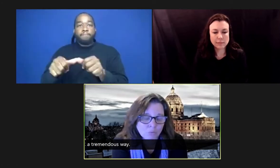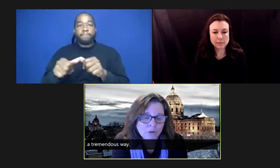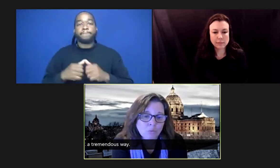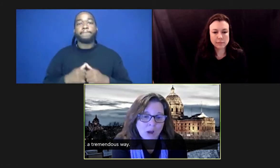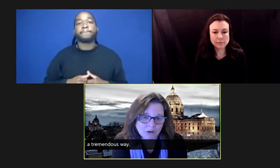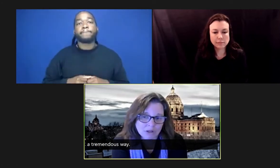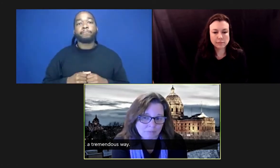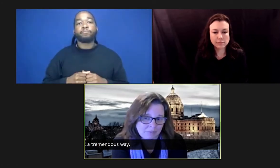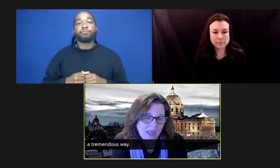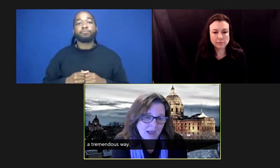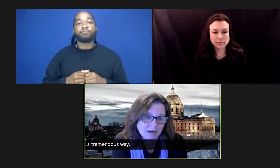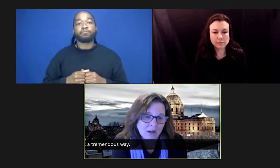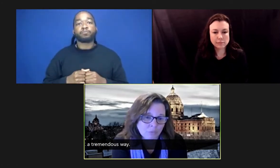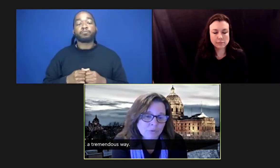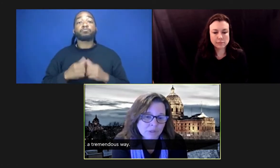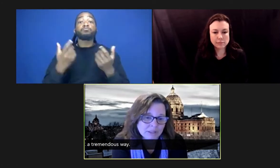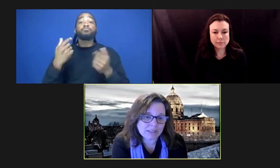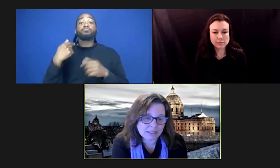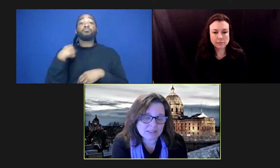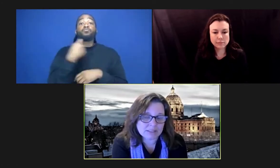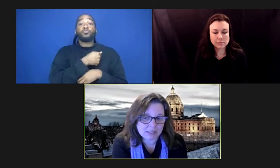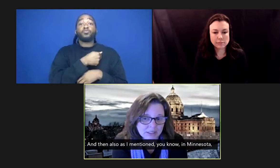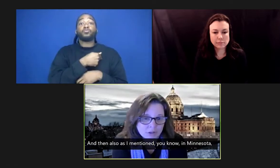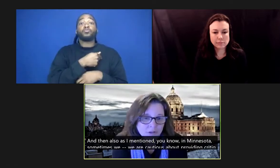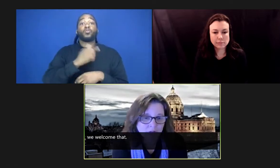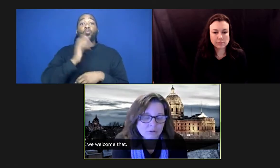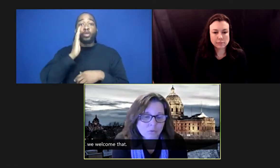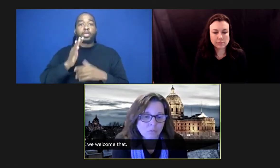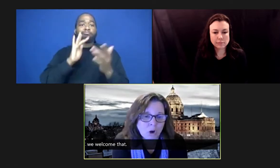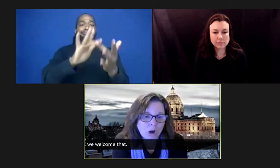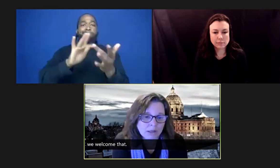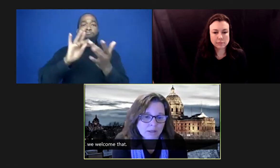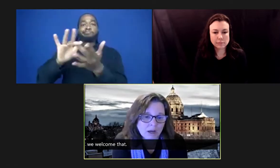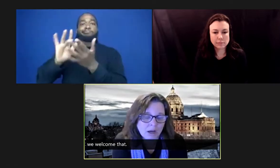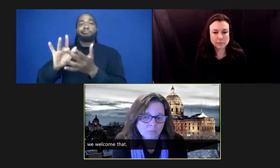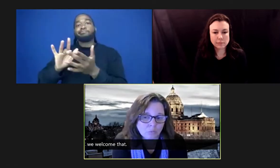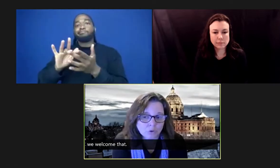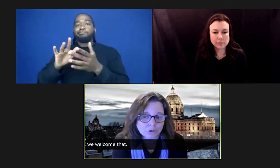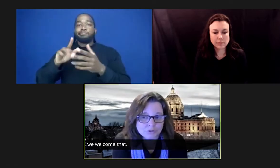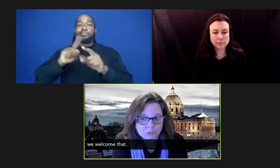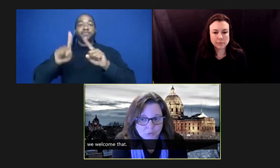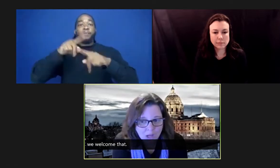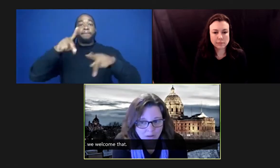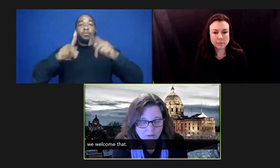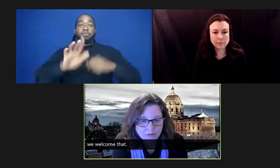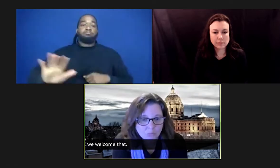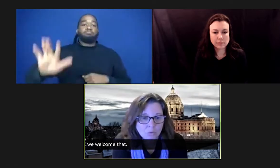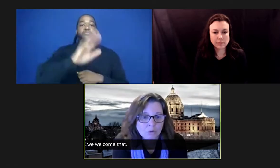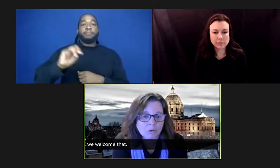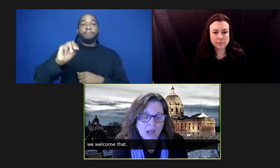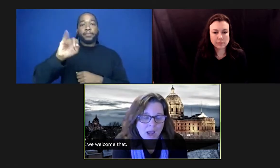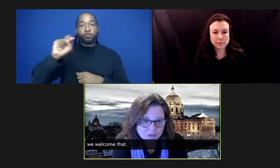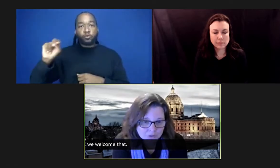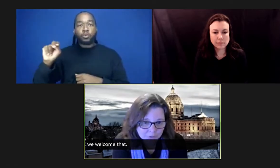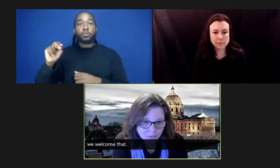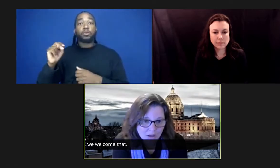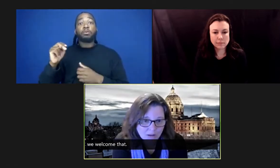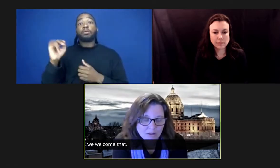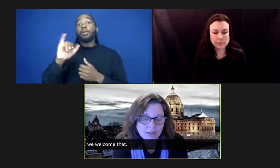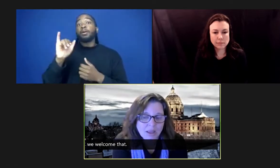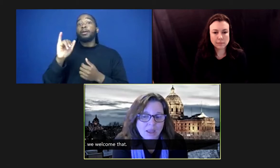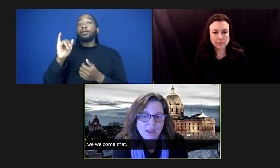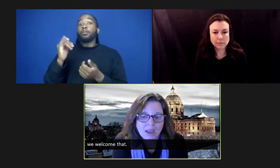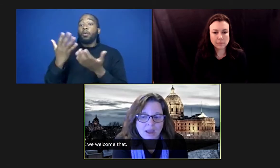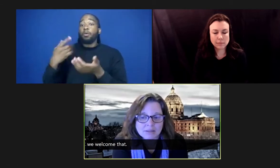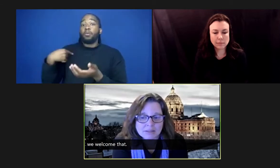and we welcome that. We really need to hear what we're doing well, what we're not doing